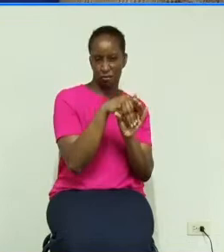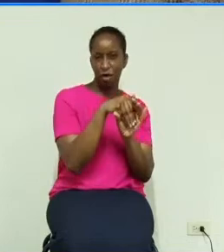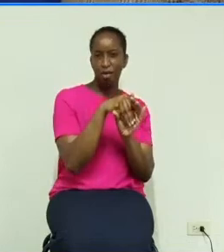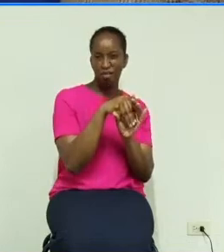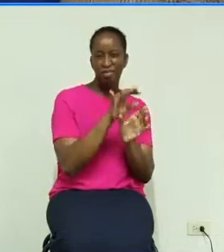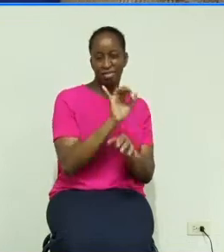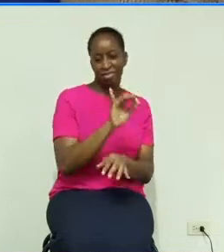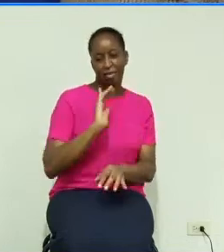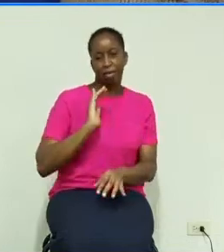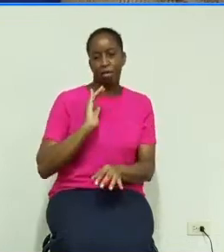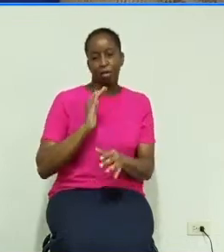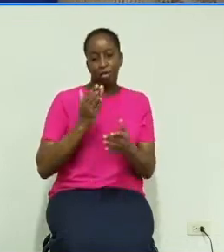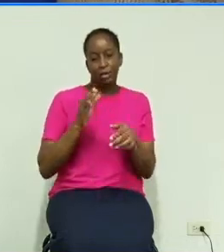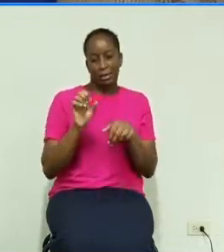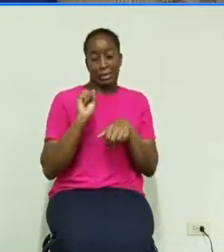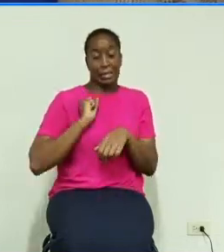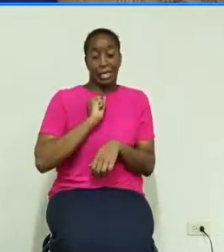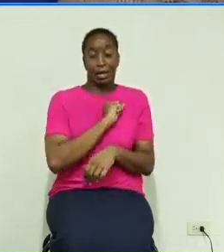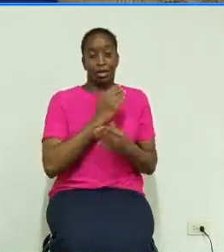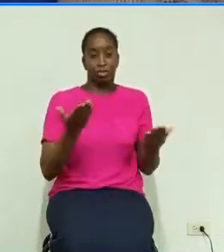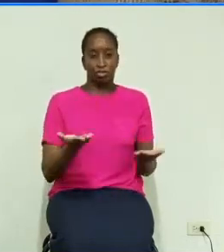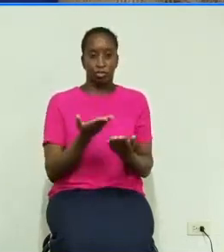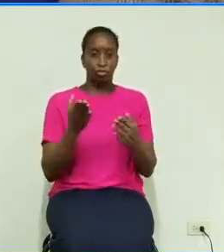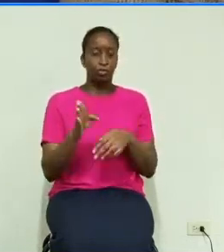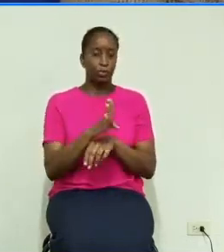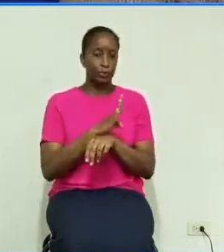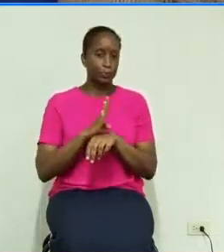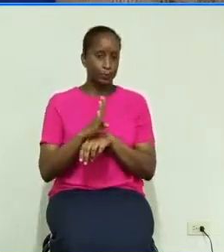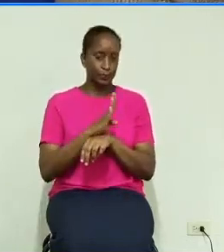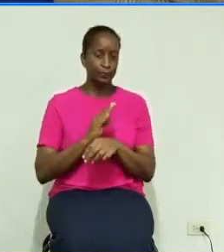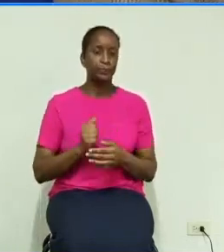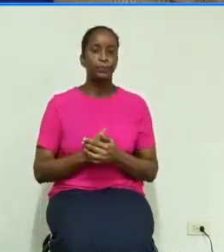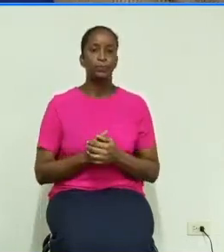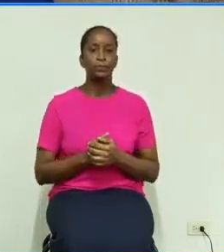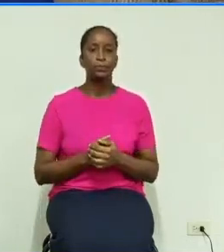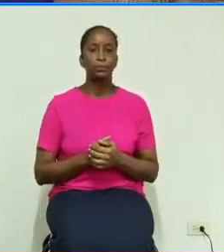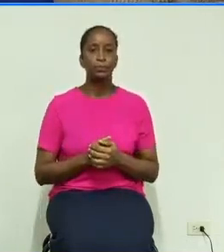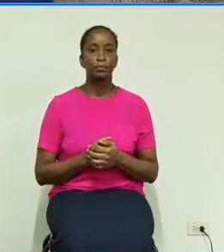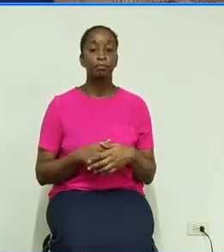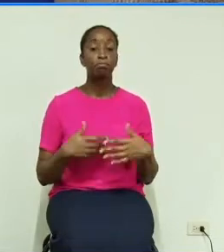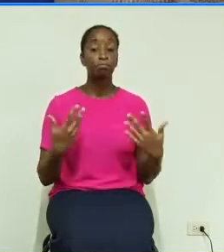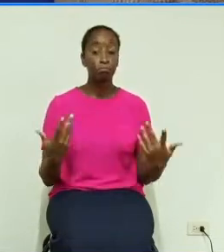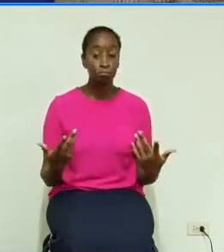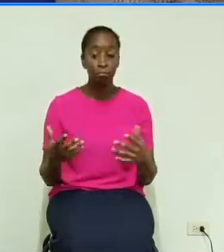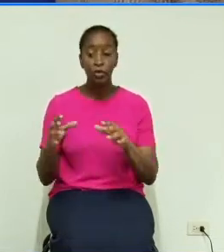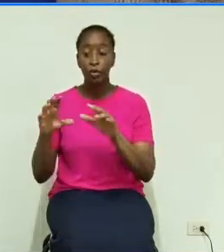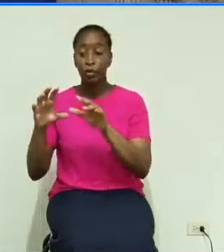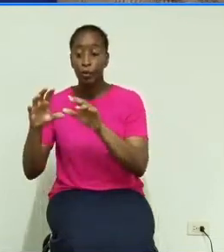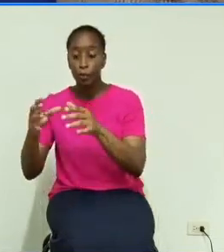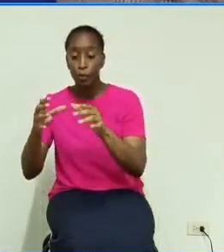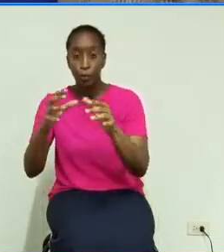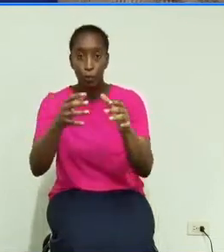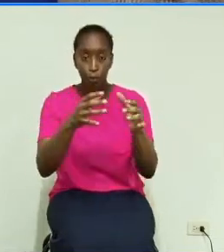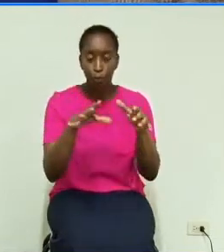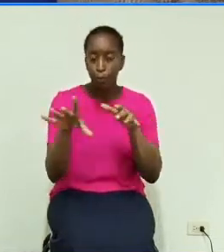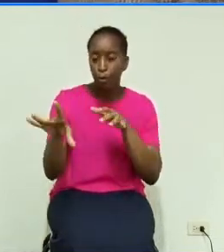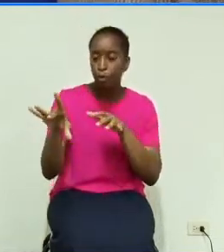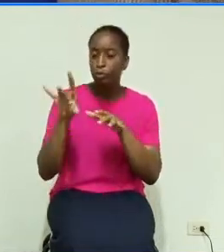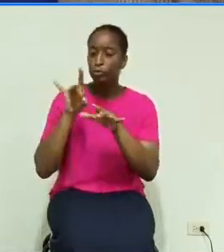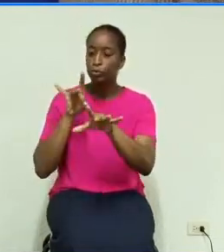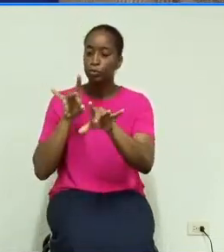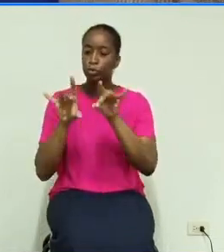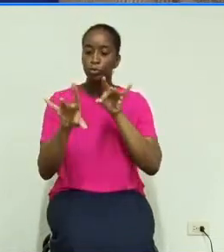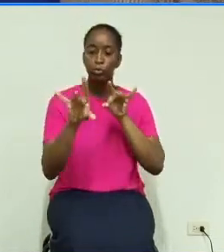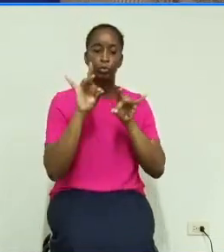Now, it could be said that those interest groups might be broadened. We might have, for example,